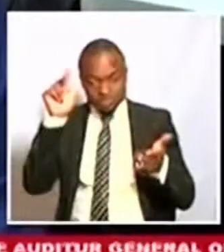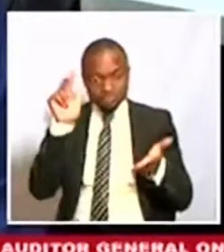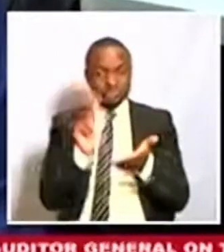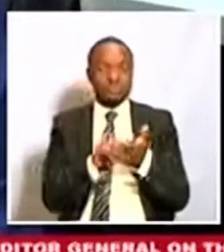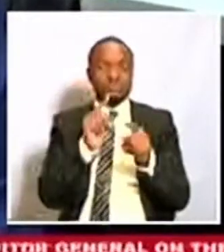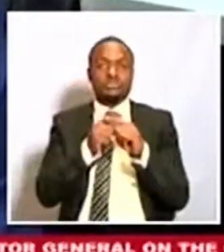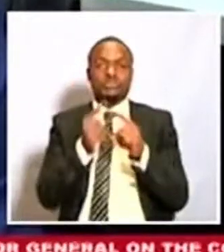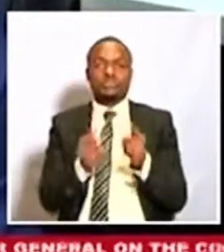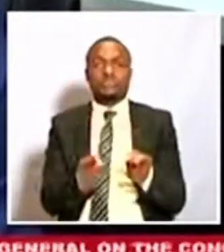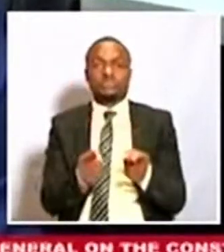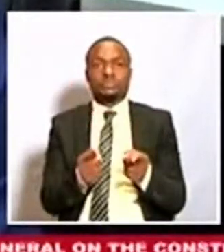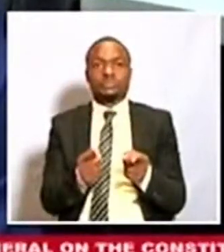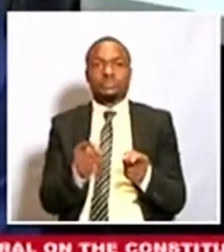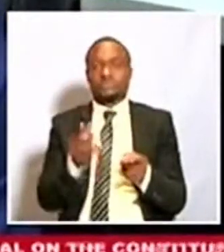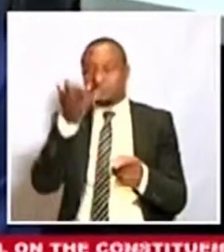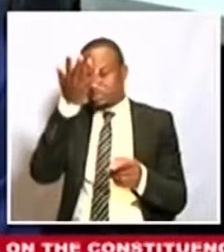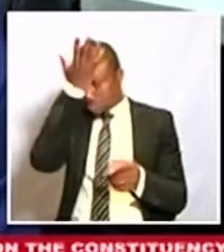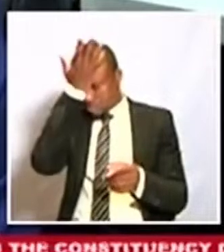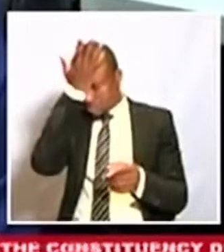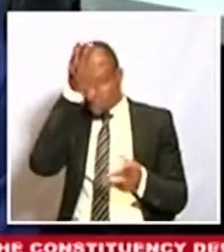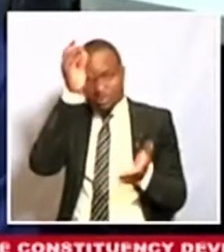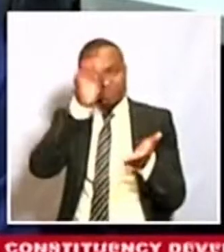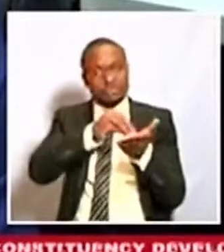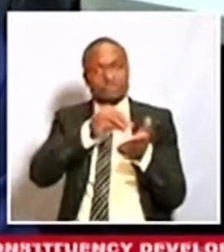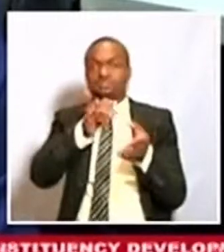he leaves deliberately the date when he signed.